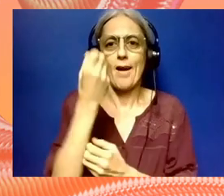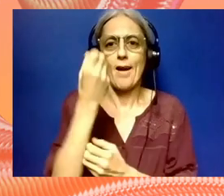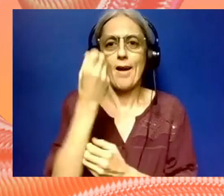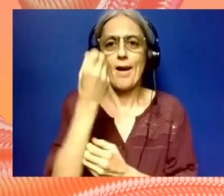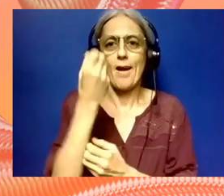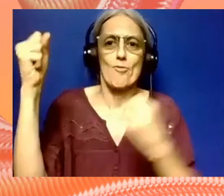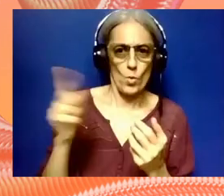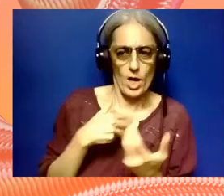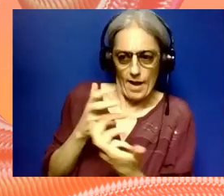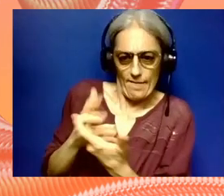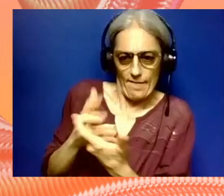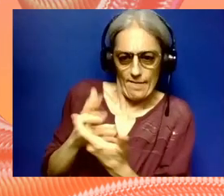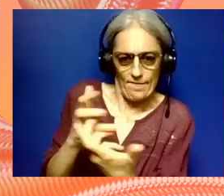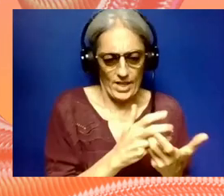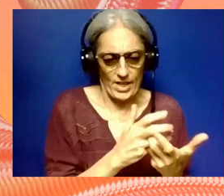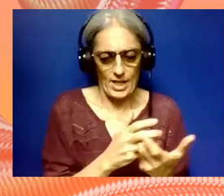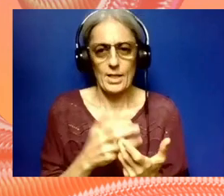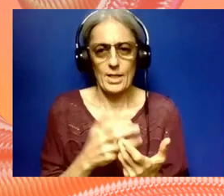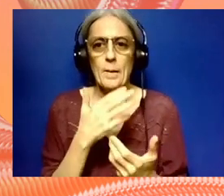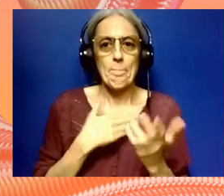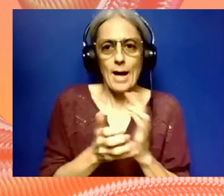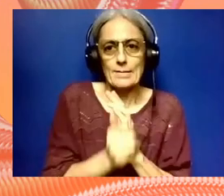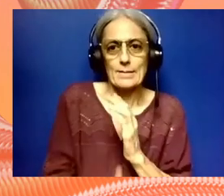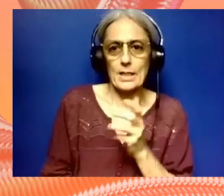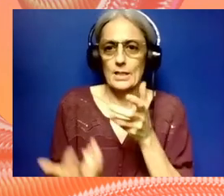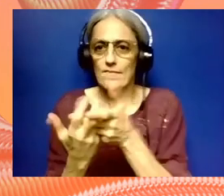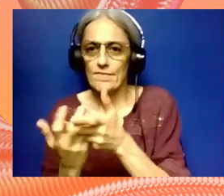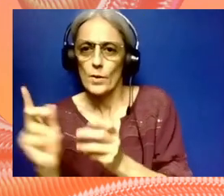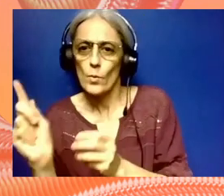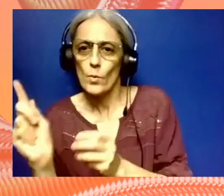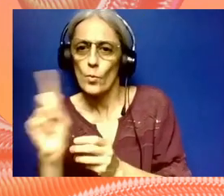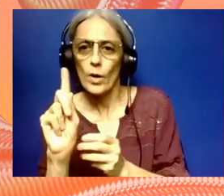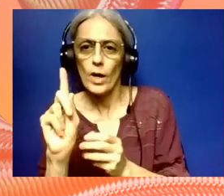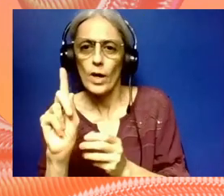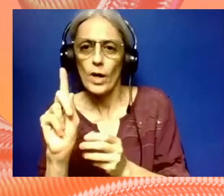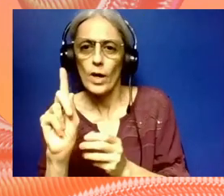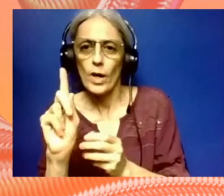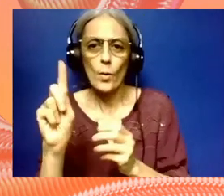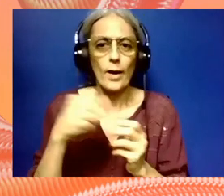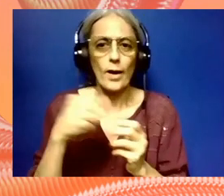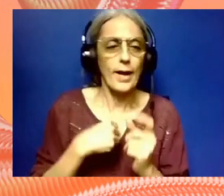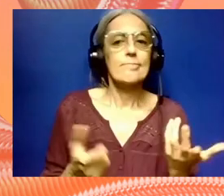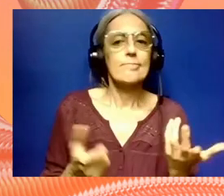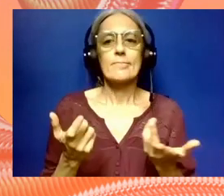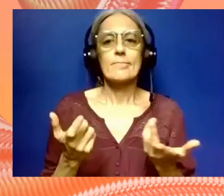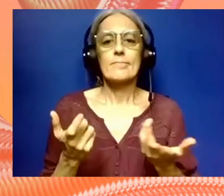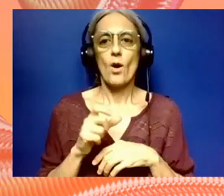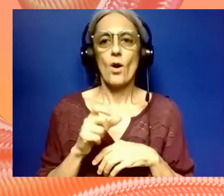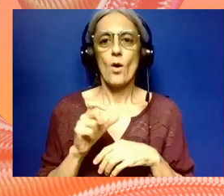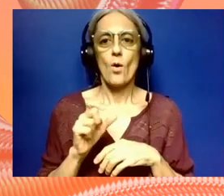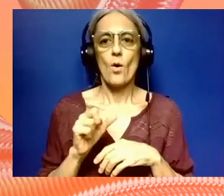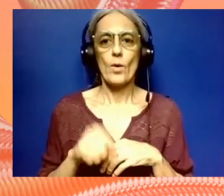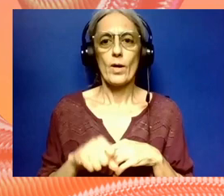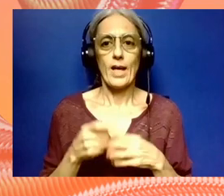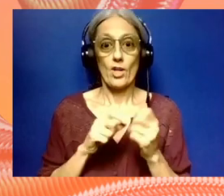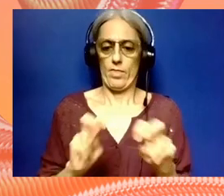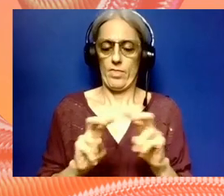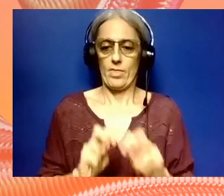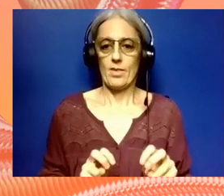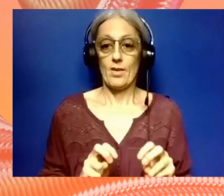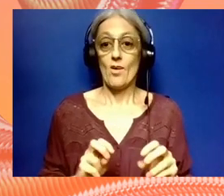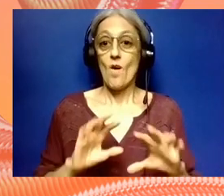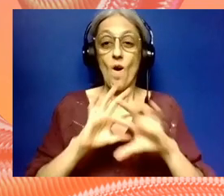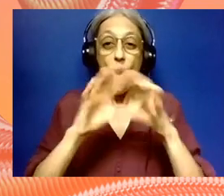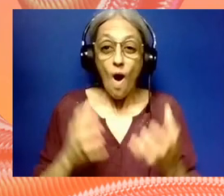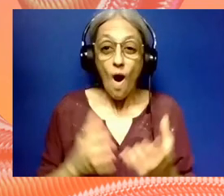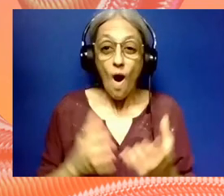We can be part of a revolution from our bed, and we can be, and I think all of that shows up in our chart,